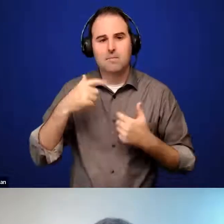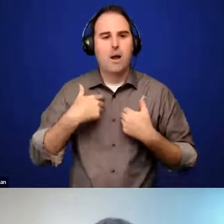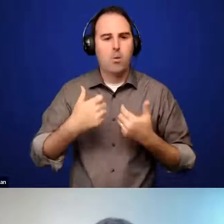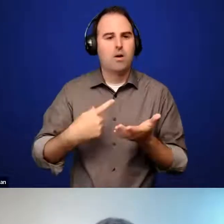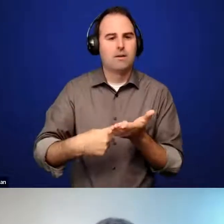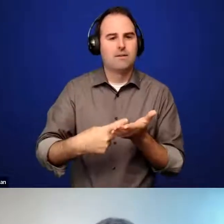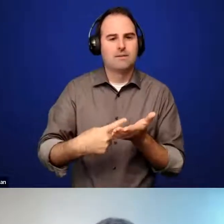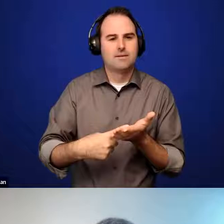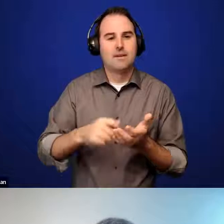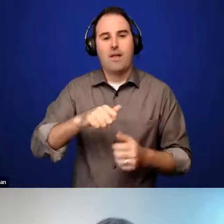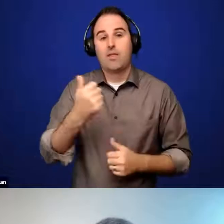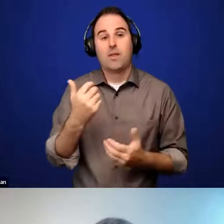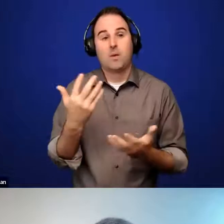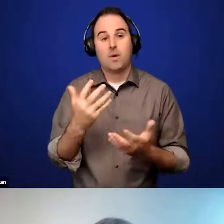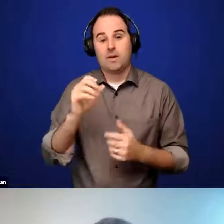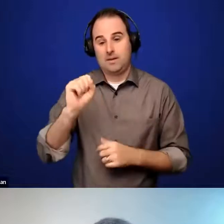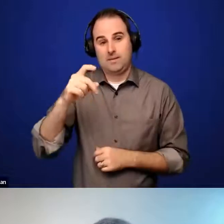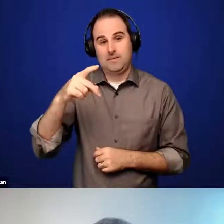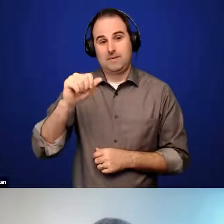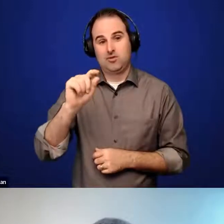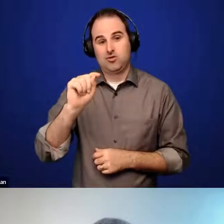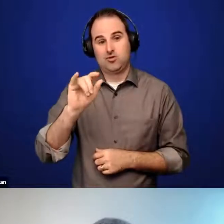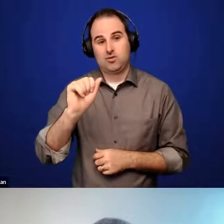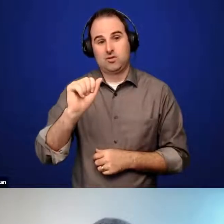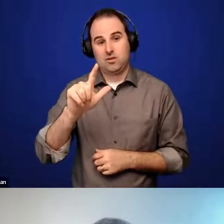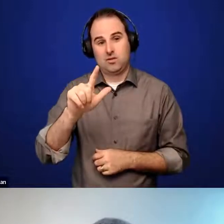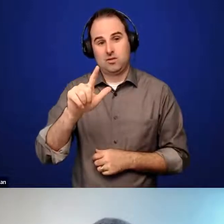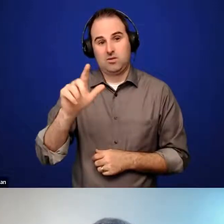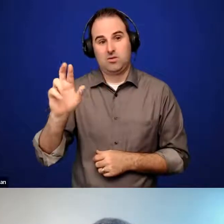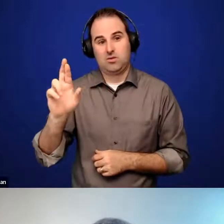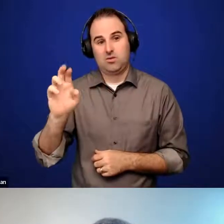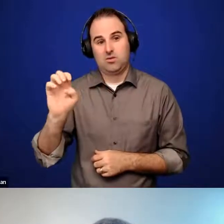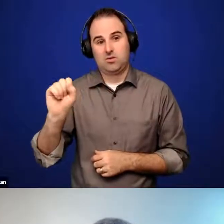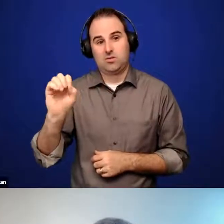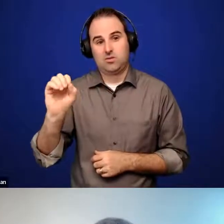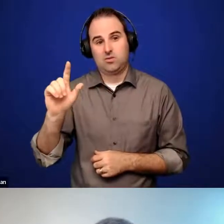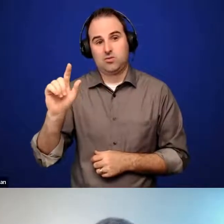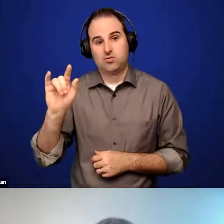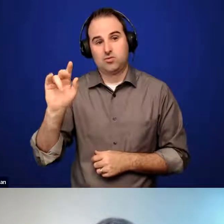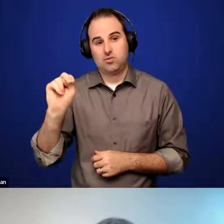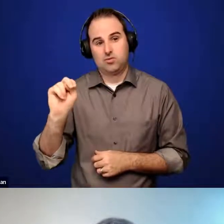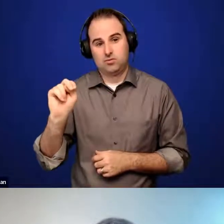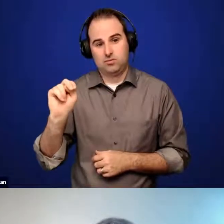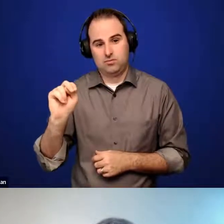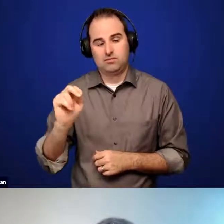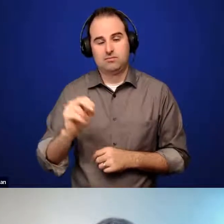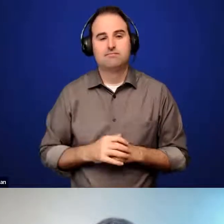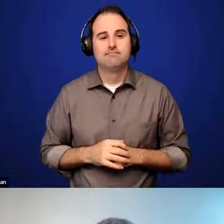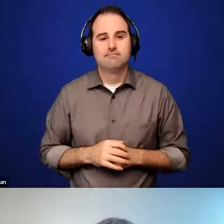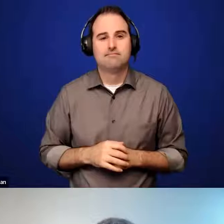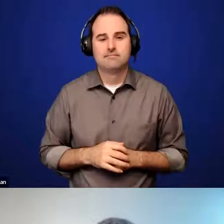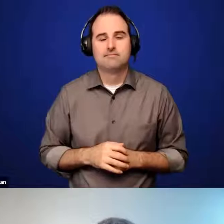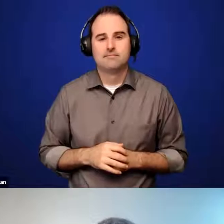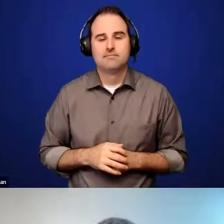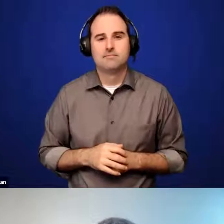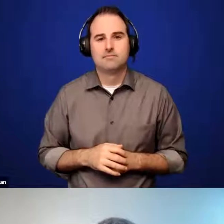resolution. As we have also seen in the presentation now, we have spatial resolution of